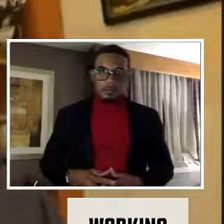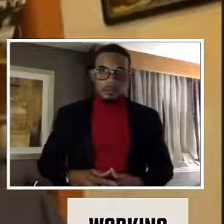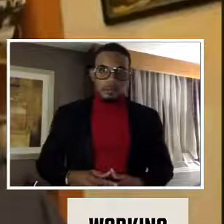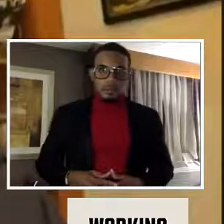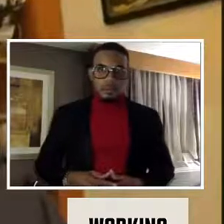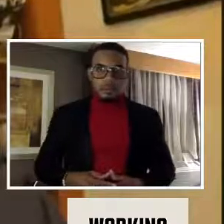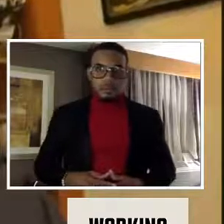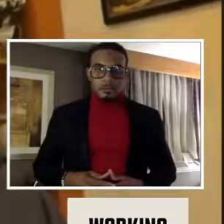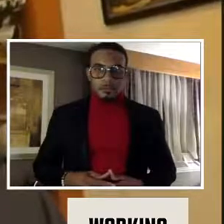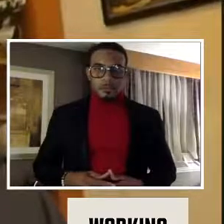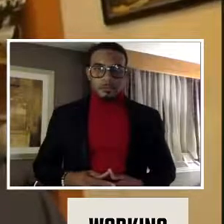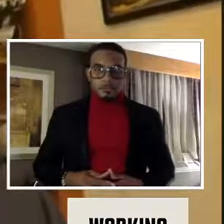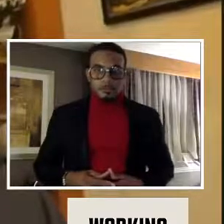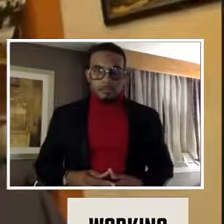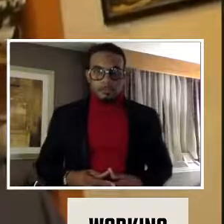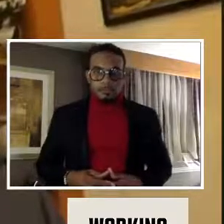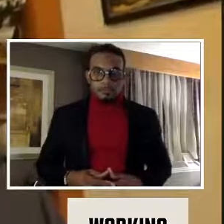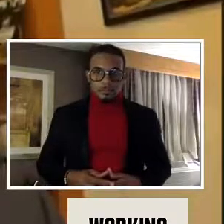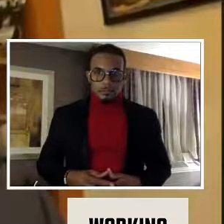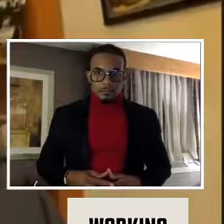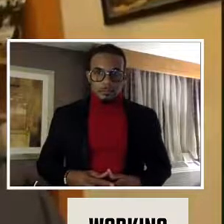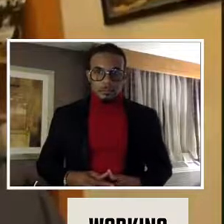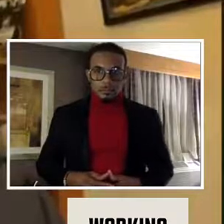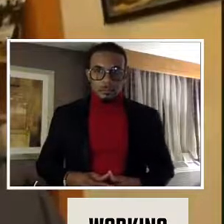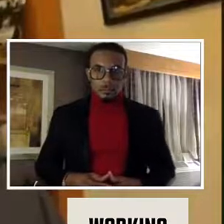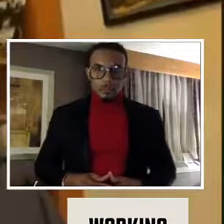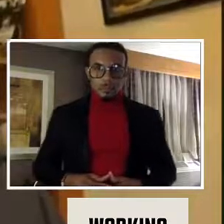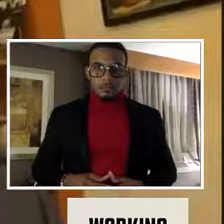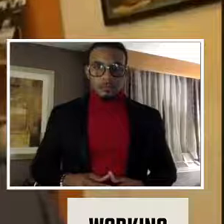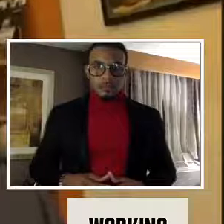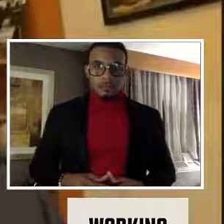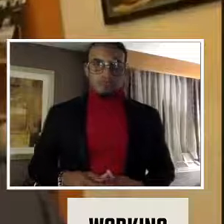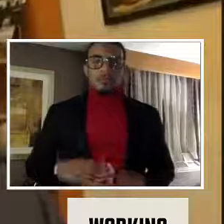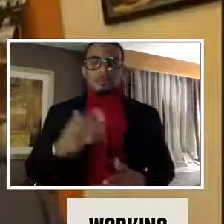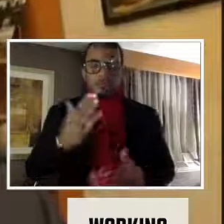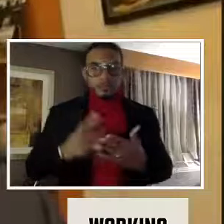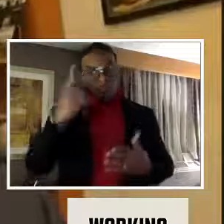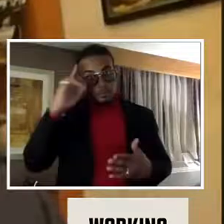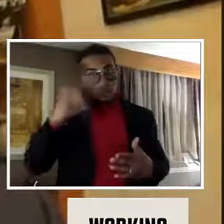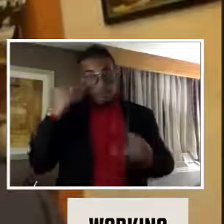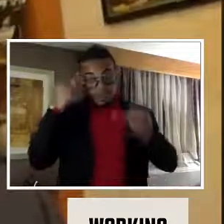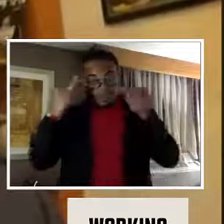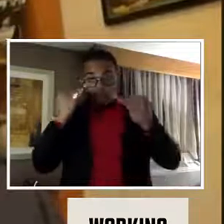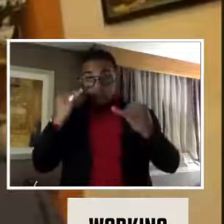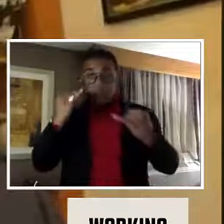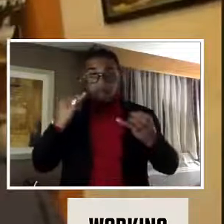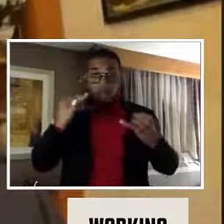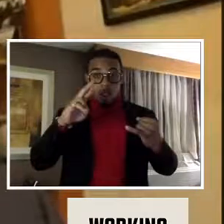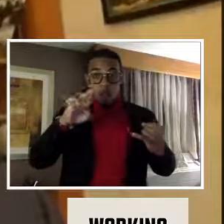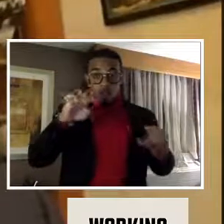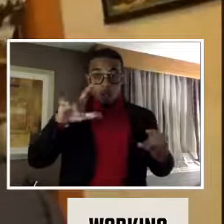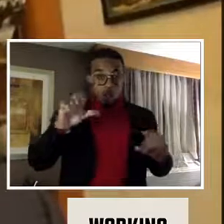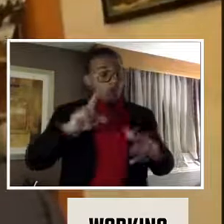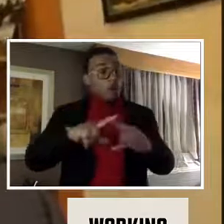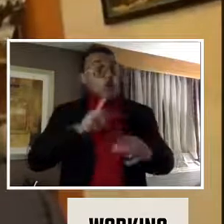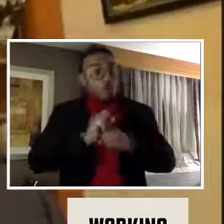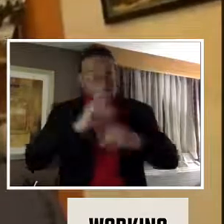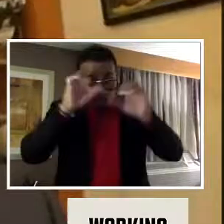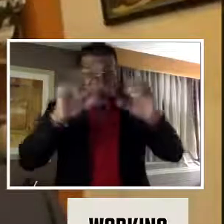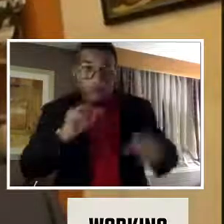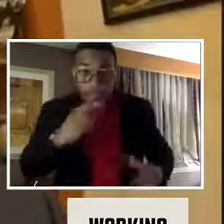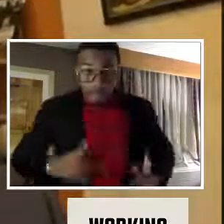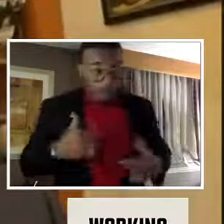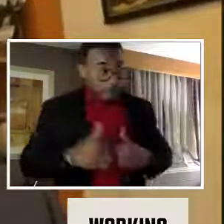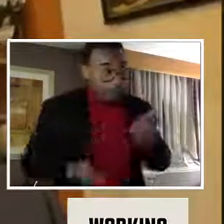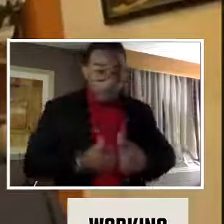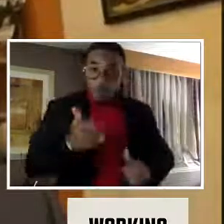a DACA y a los millones de familias que viven con miedo. Some think our ideas are radical, but what's really radical is living